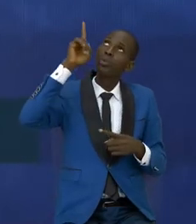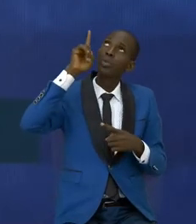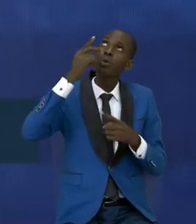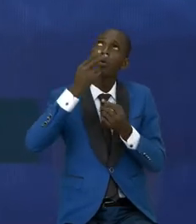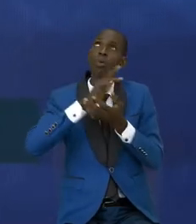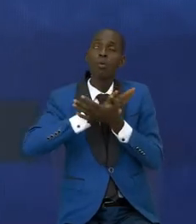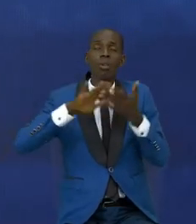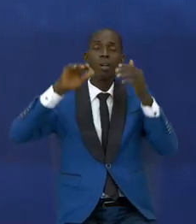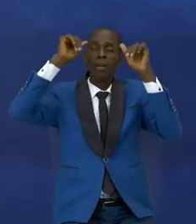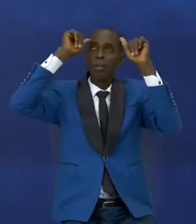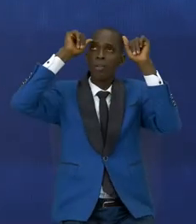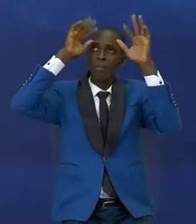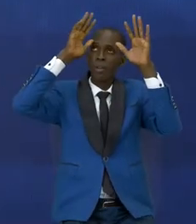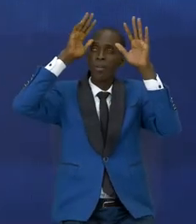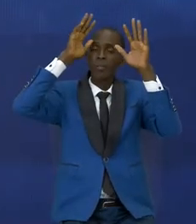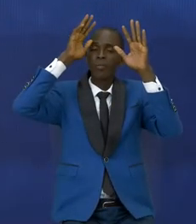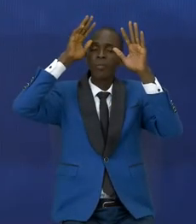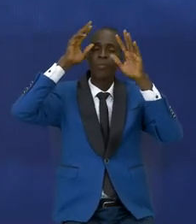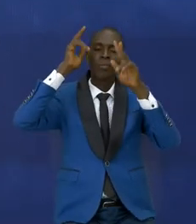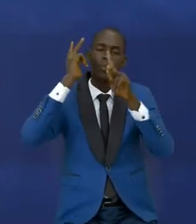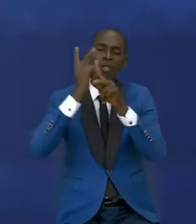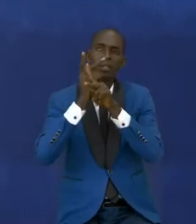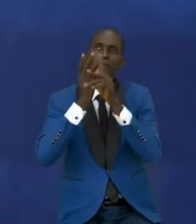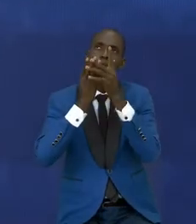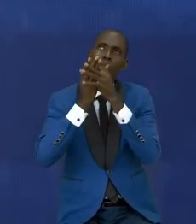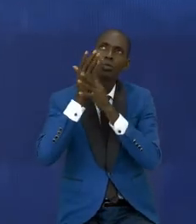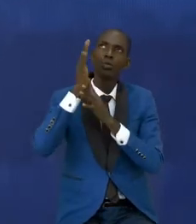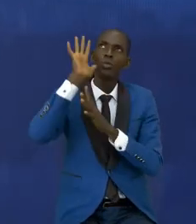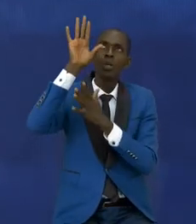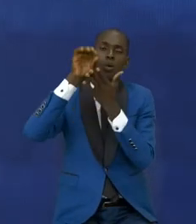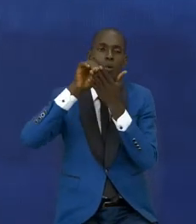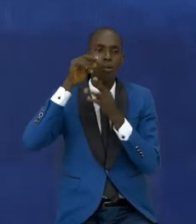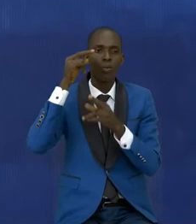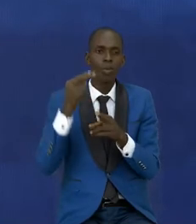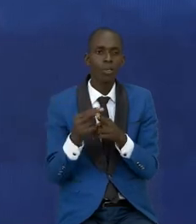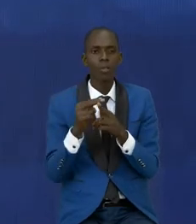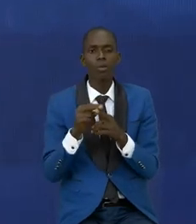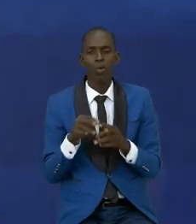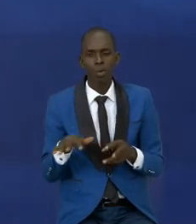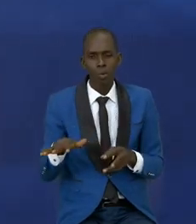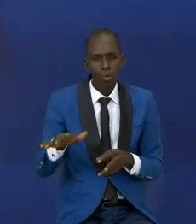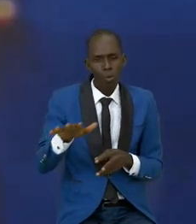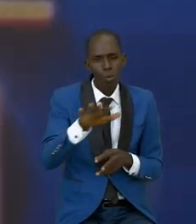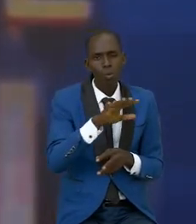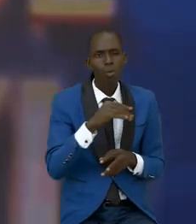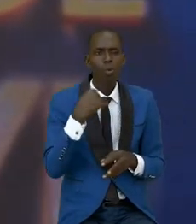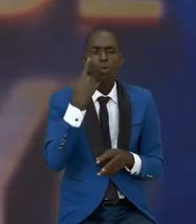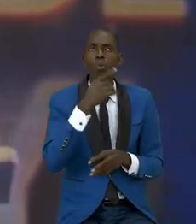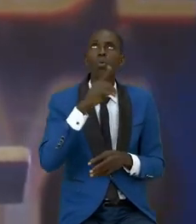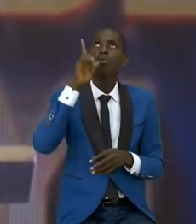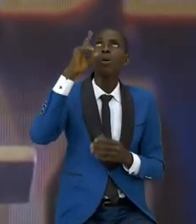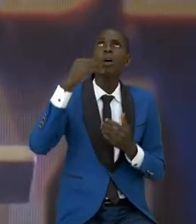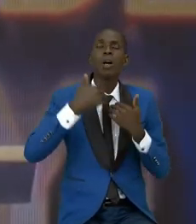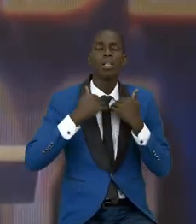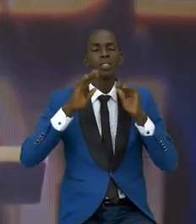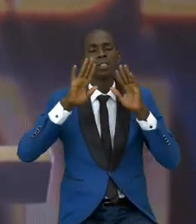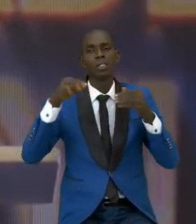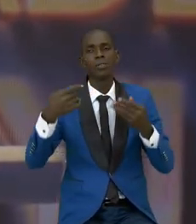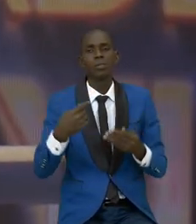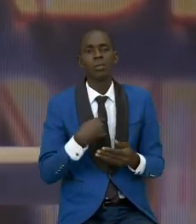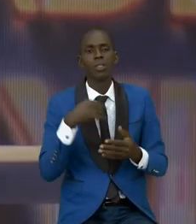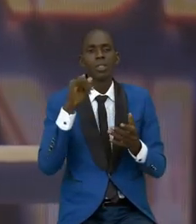Father. Keep through thine own name those whom thou hast given me,